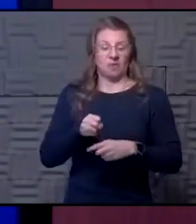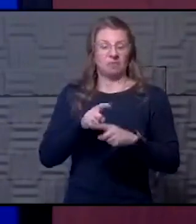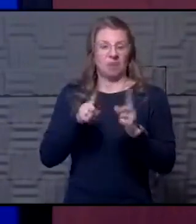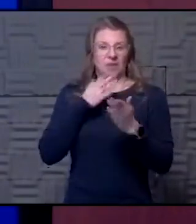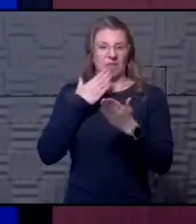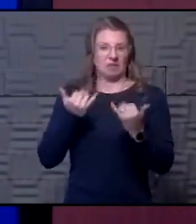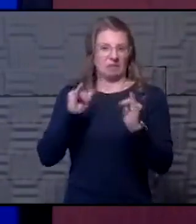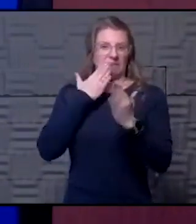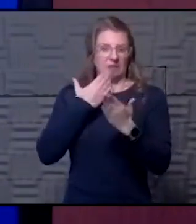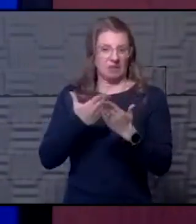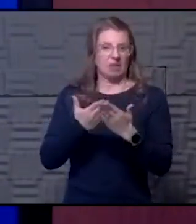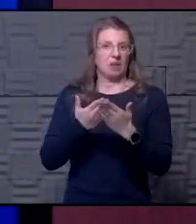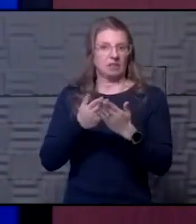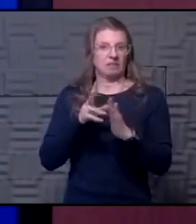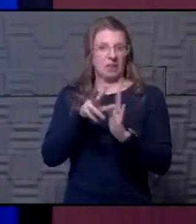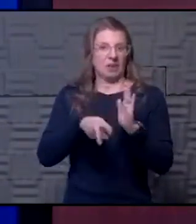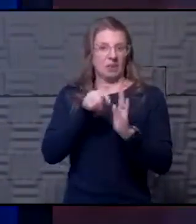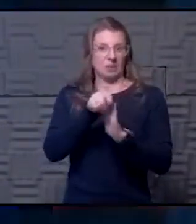oldie but a goodie.